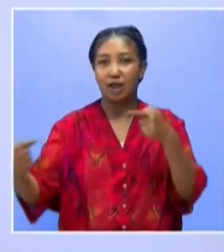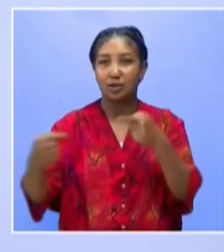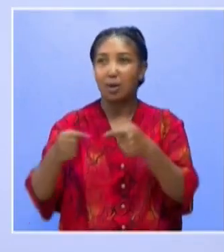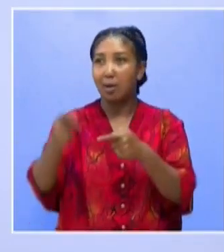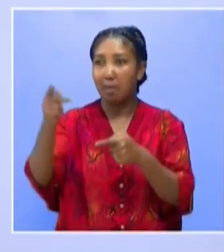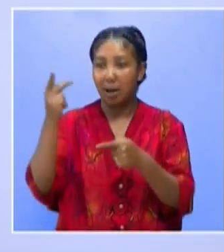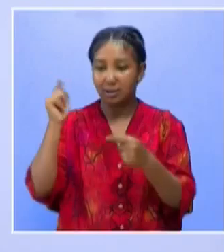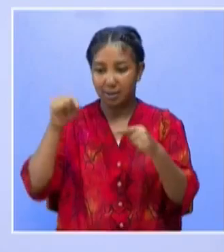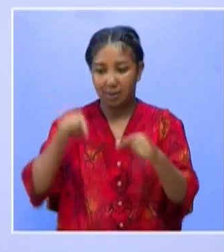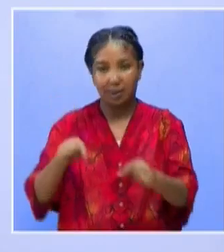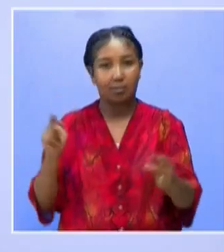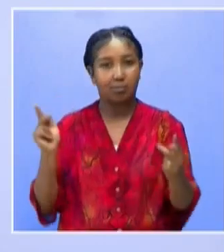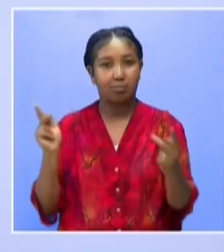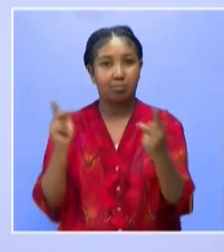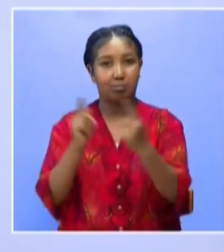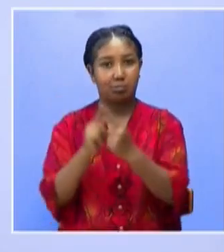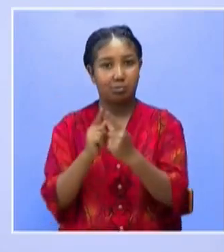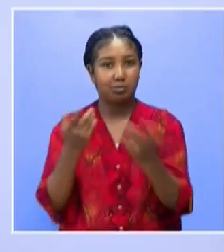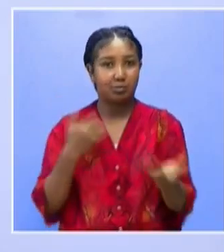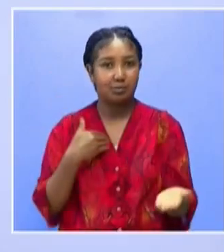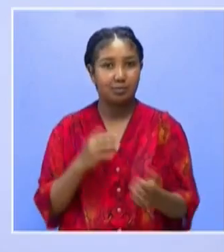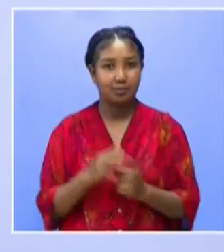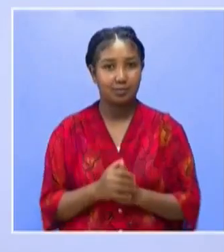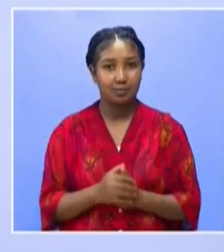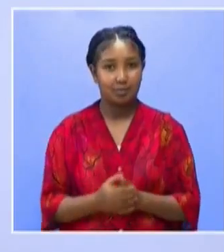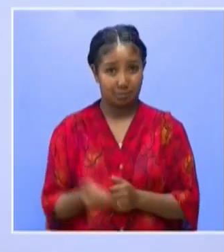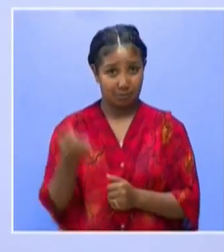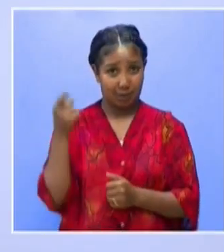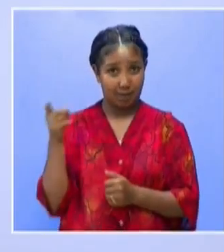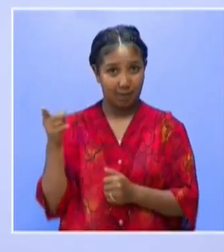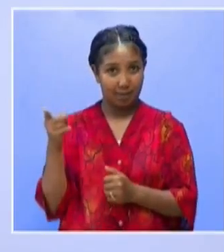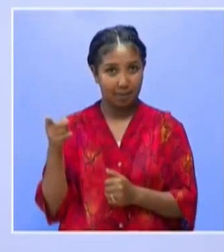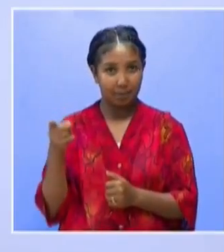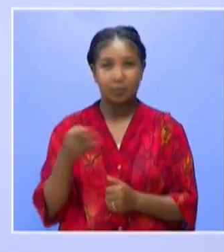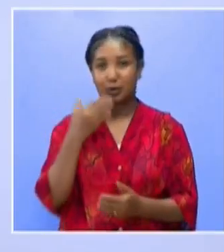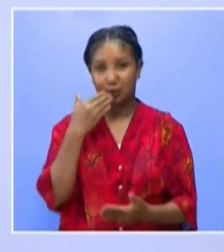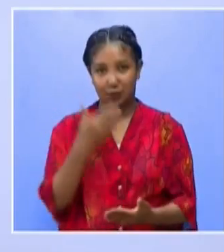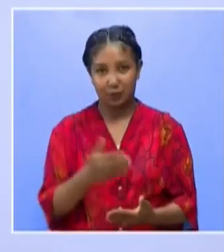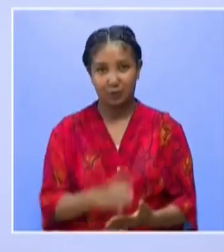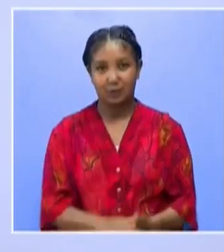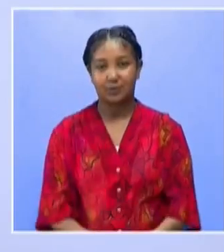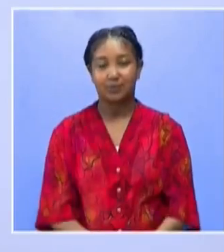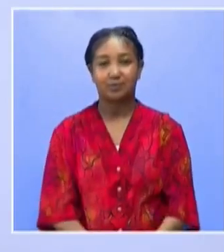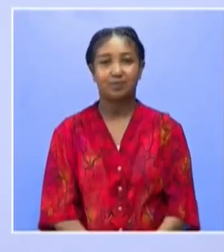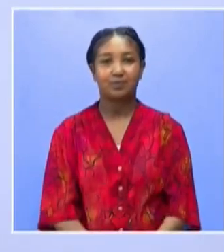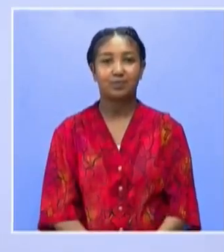what? Present and with the past. Am I right? Good. Come on.